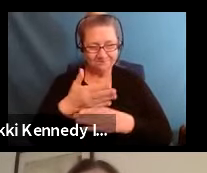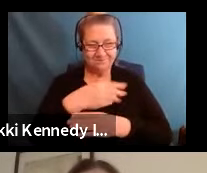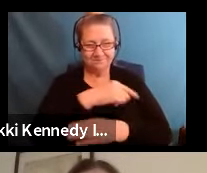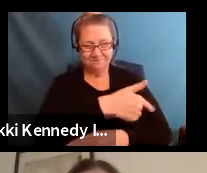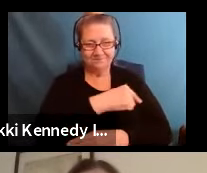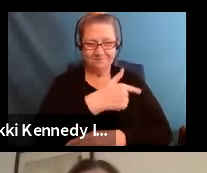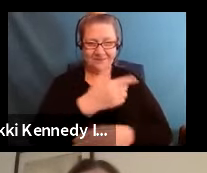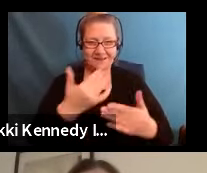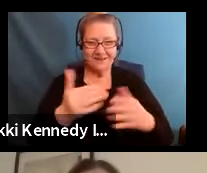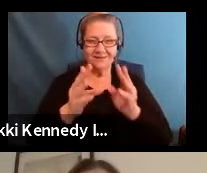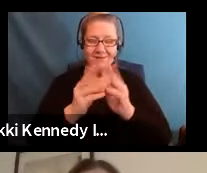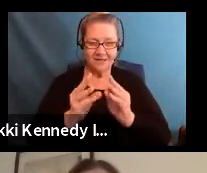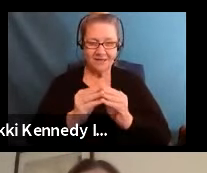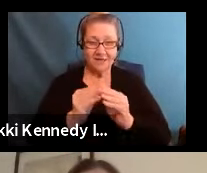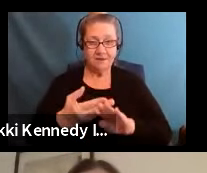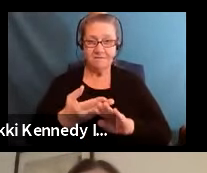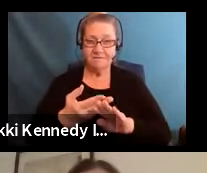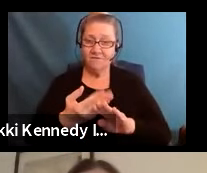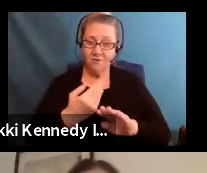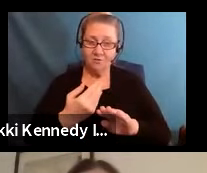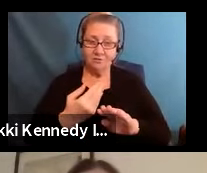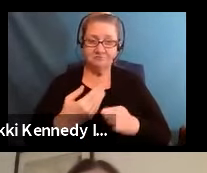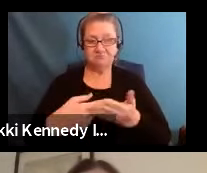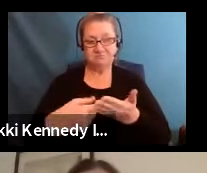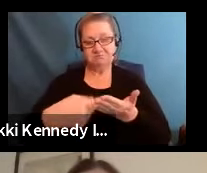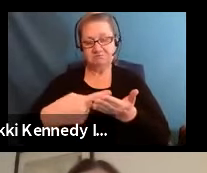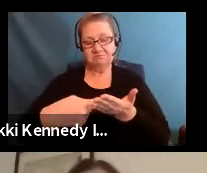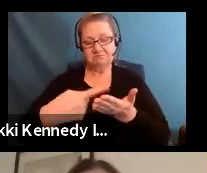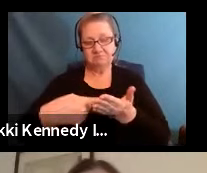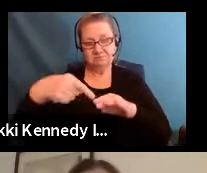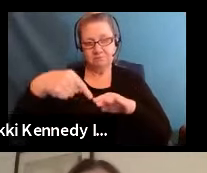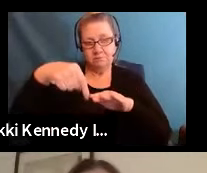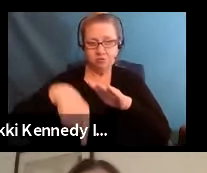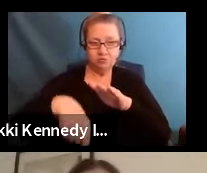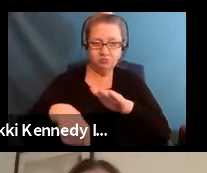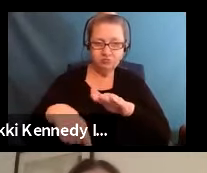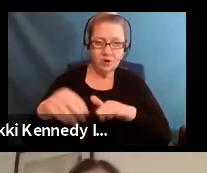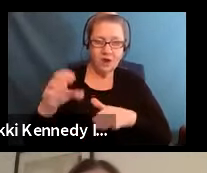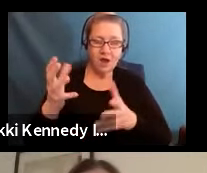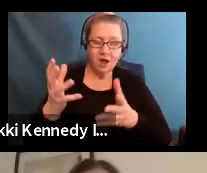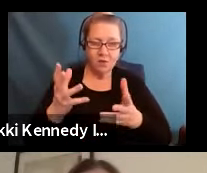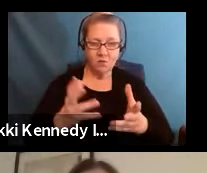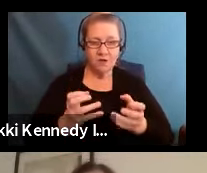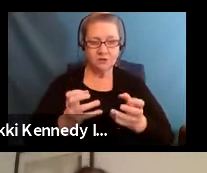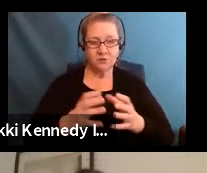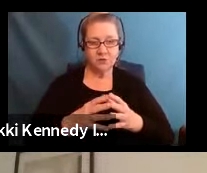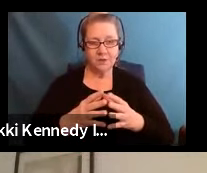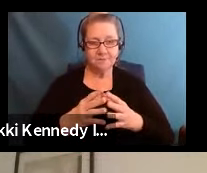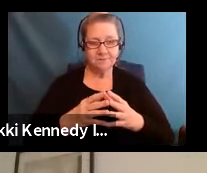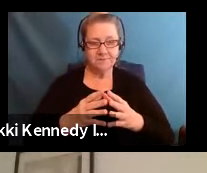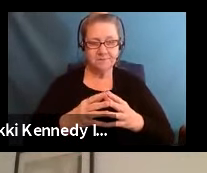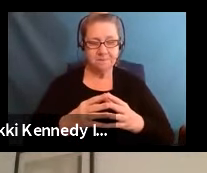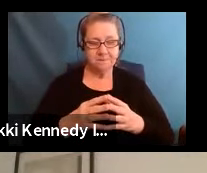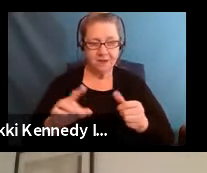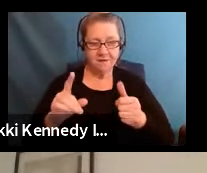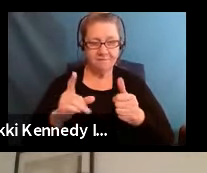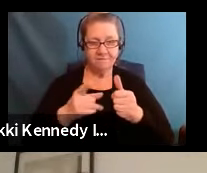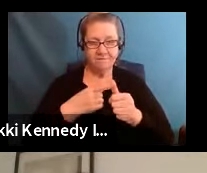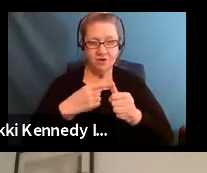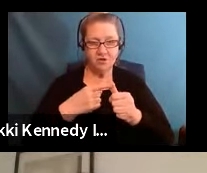dive into the meat and potatoes of the meeting, I want to first give